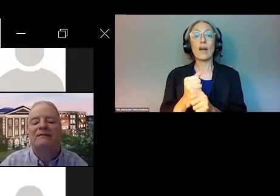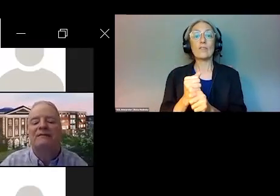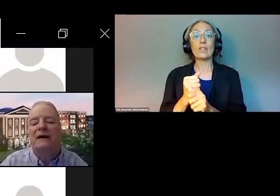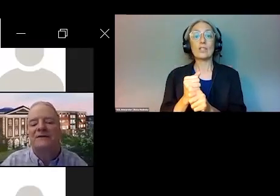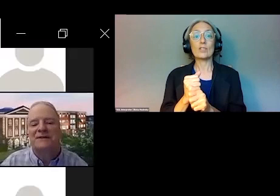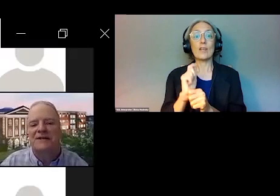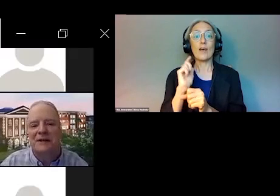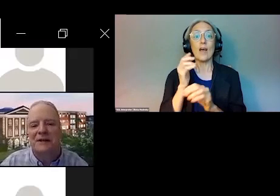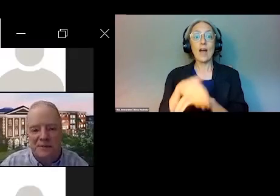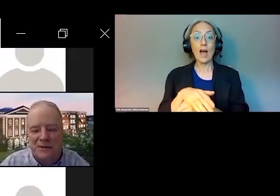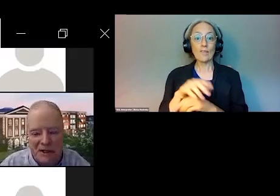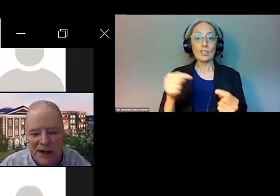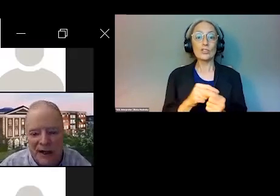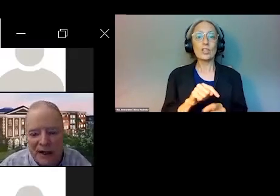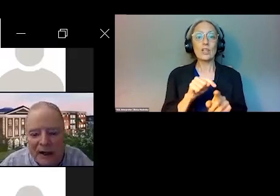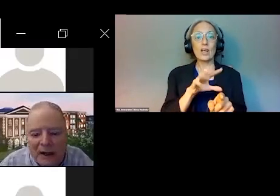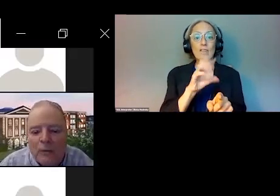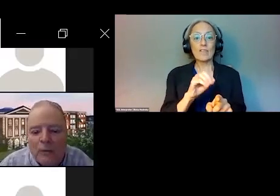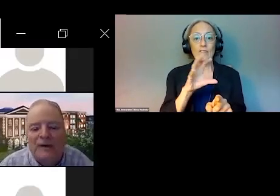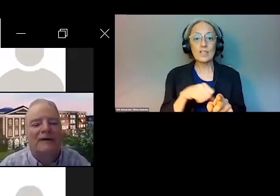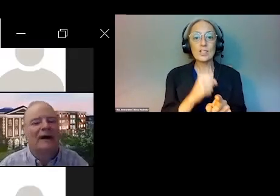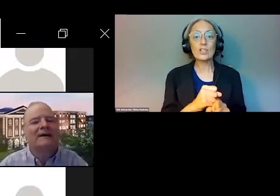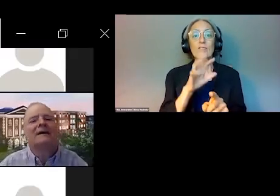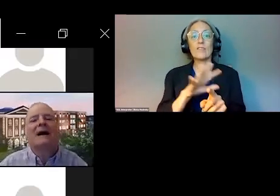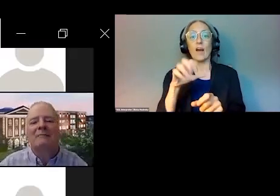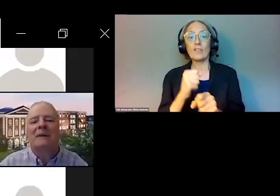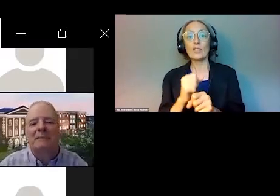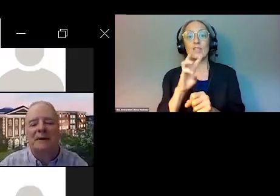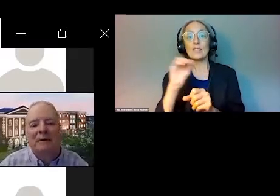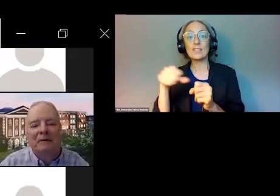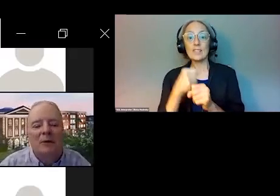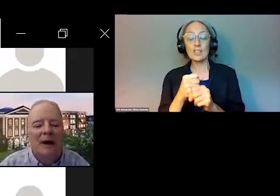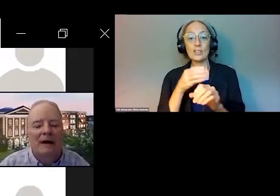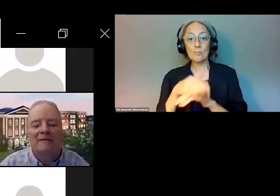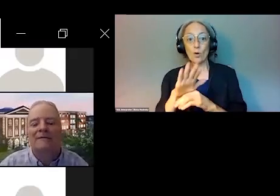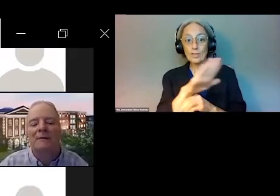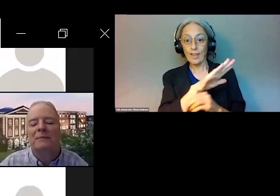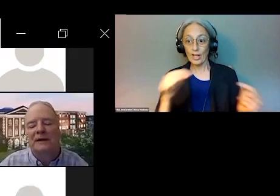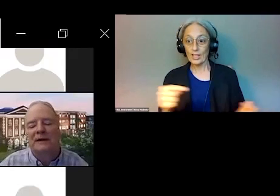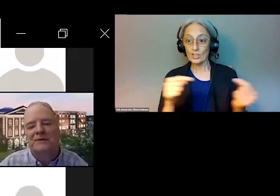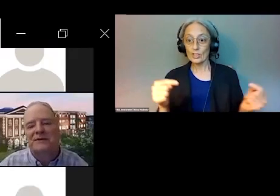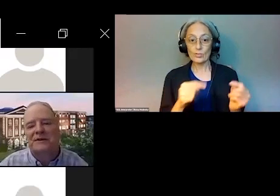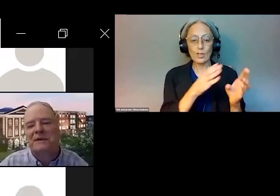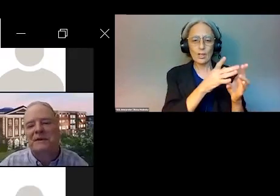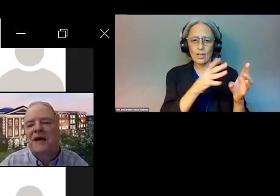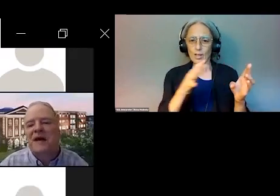post-injury, 50, 55, and 60 years post-injury, we have had a lot of people who